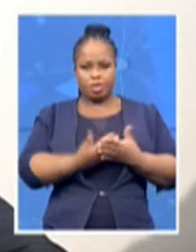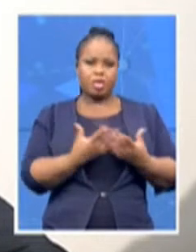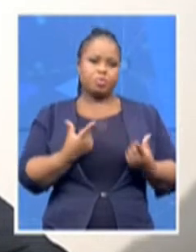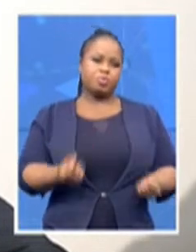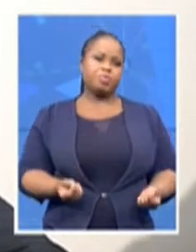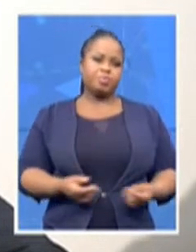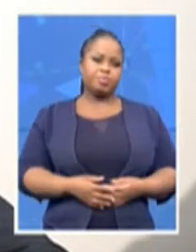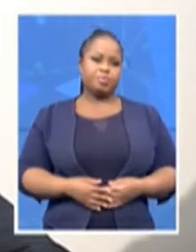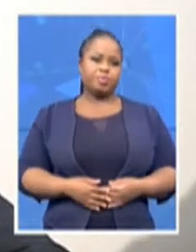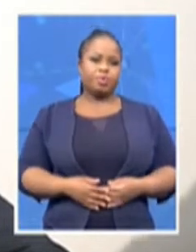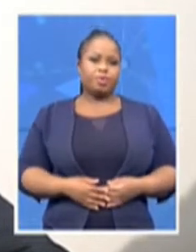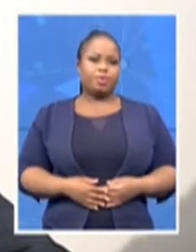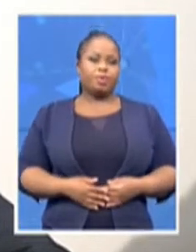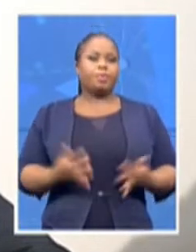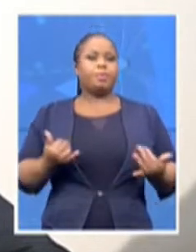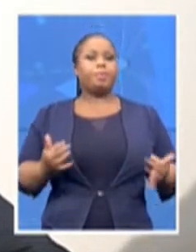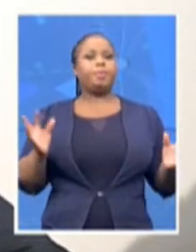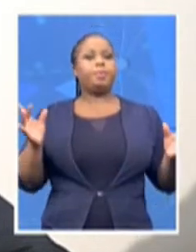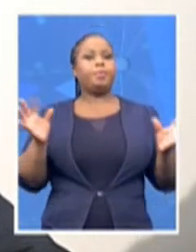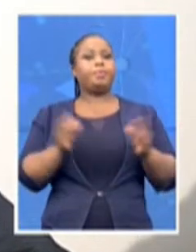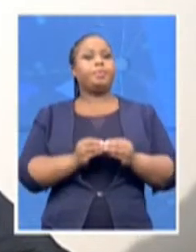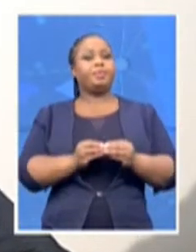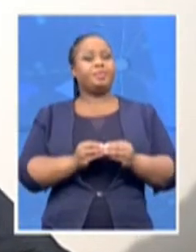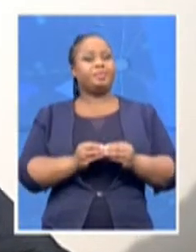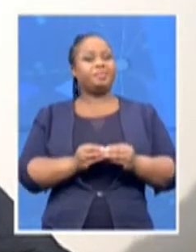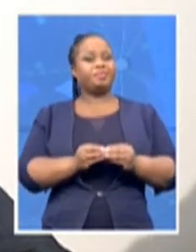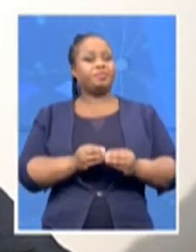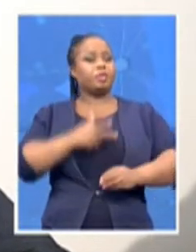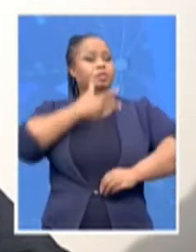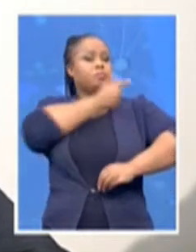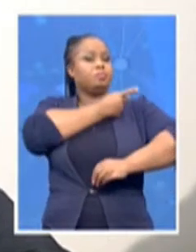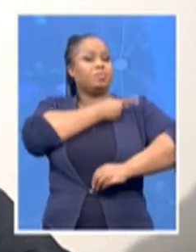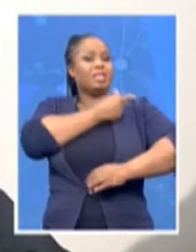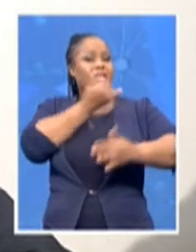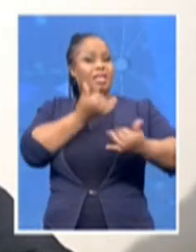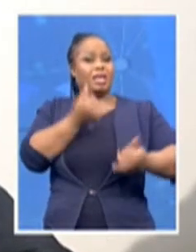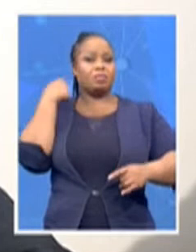thus far administered, we have passed